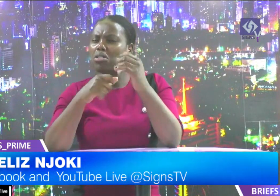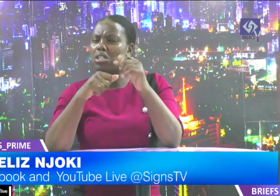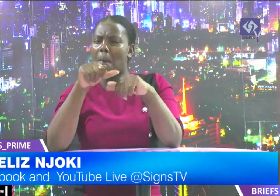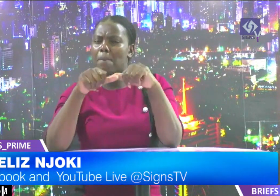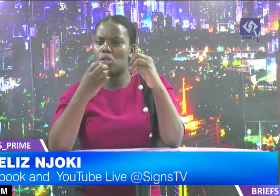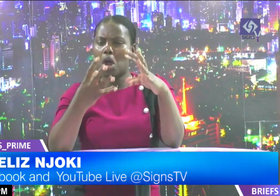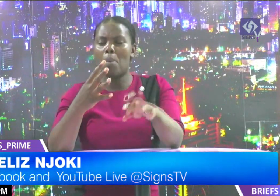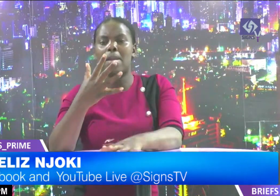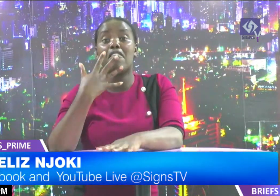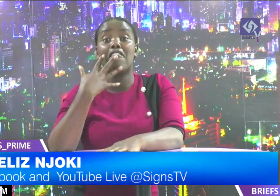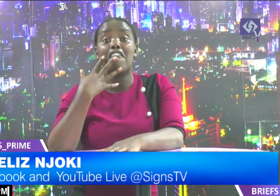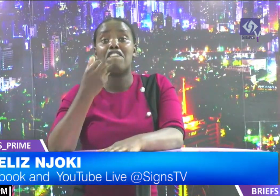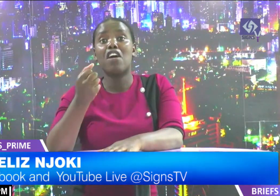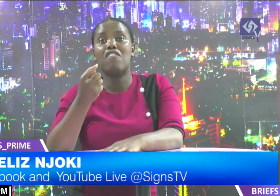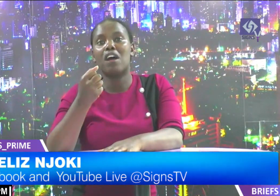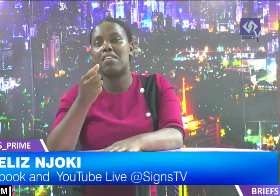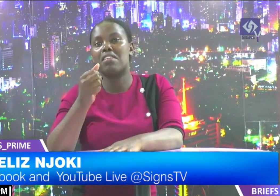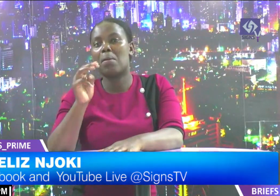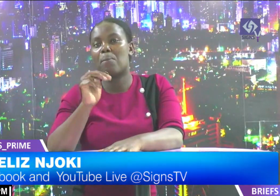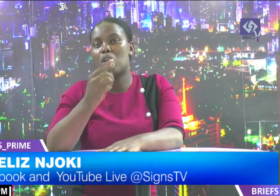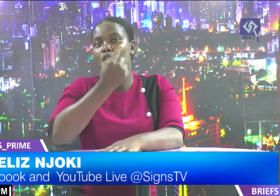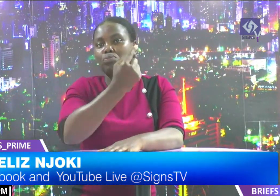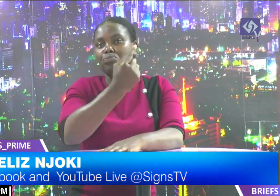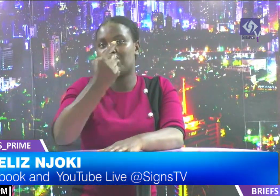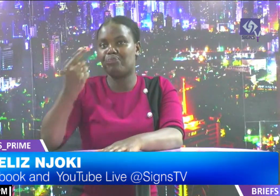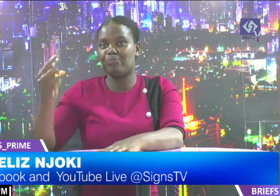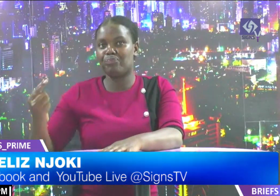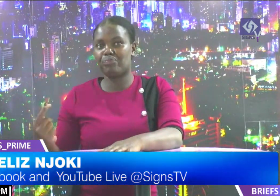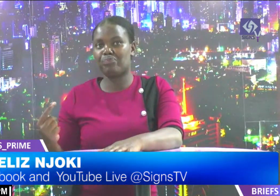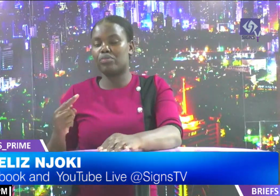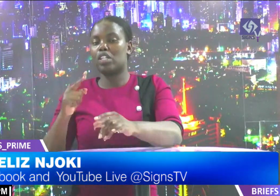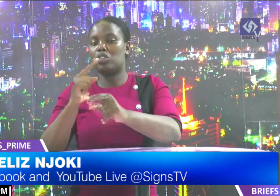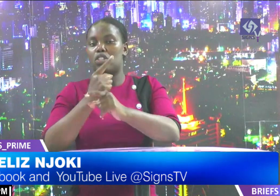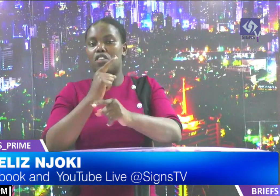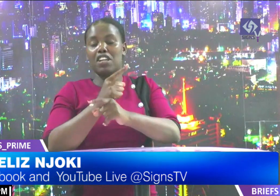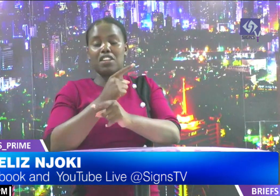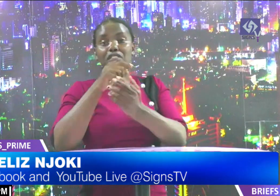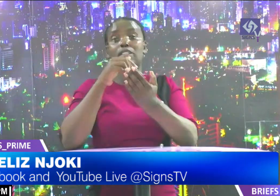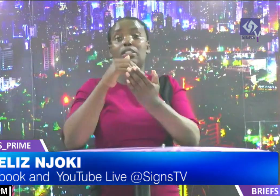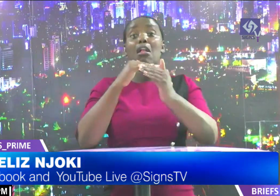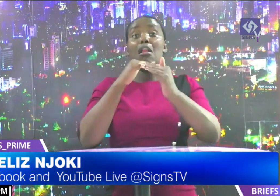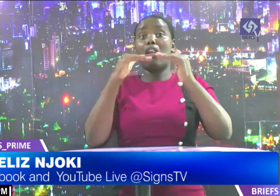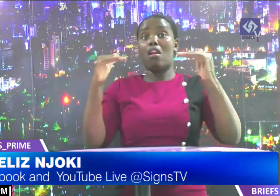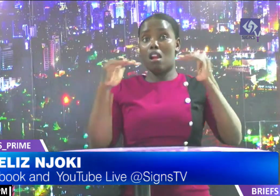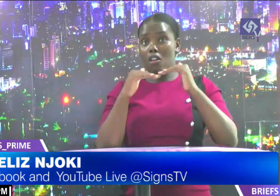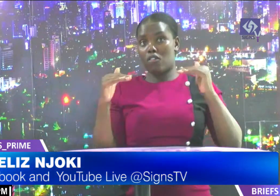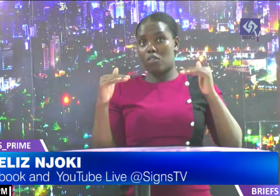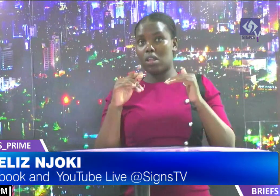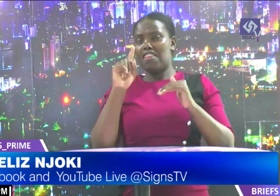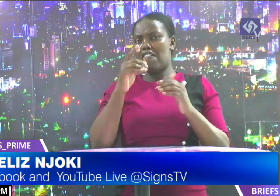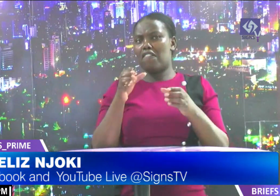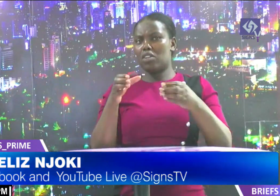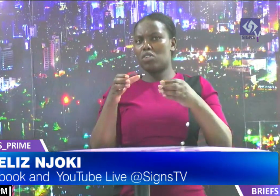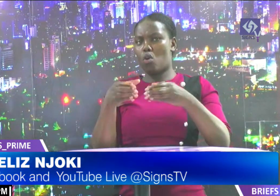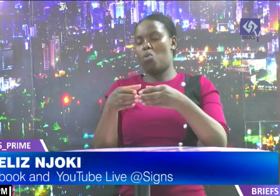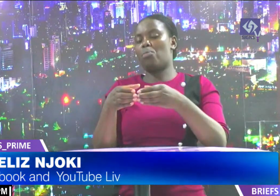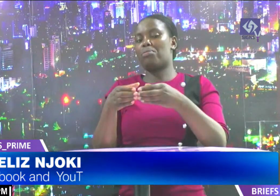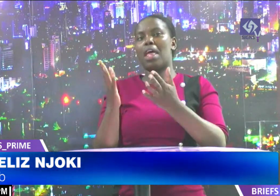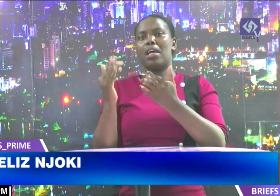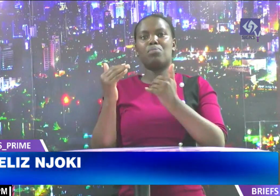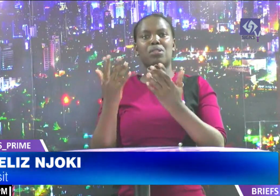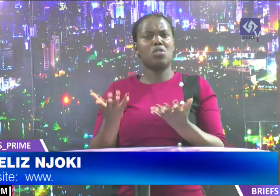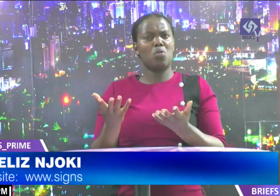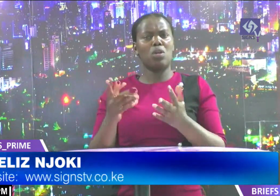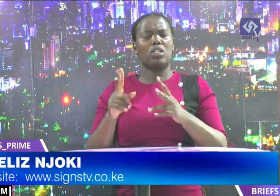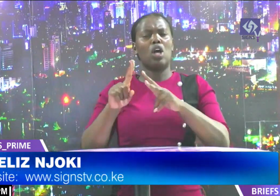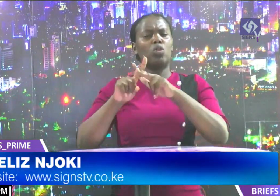the 47 counties at a cost of 500 million shillings each are at an advanced